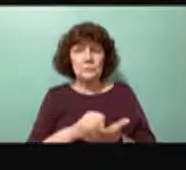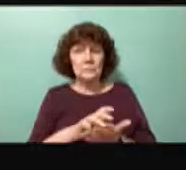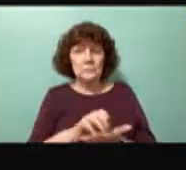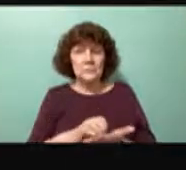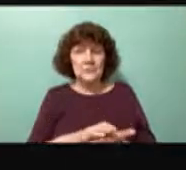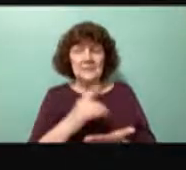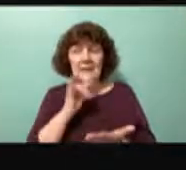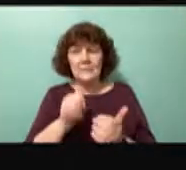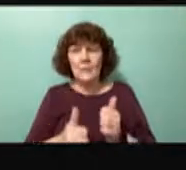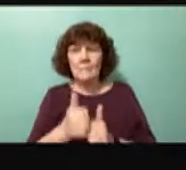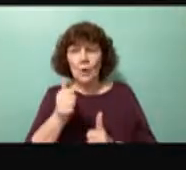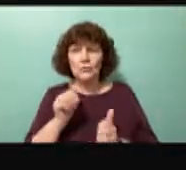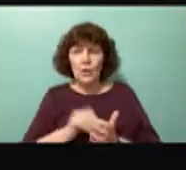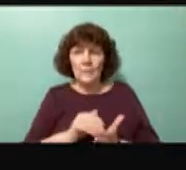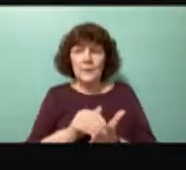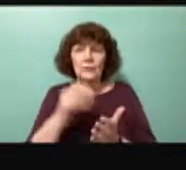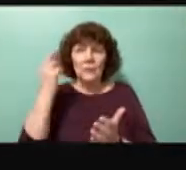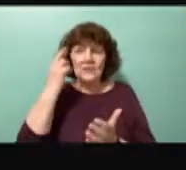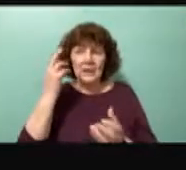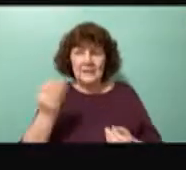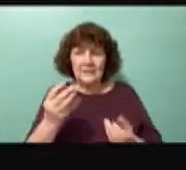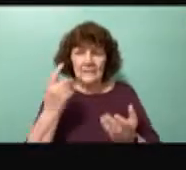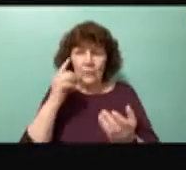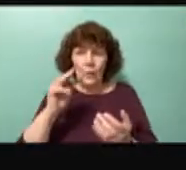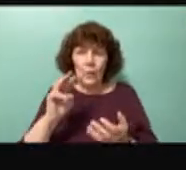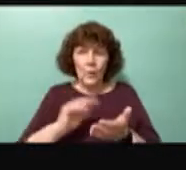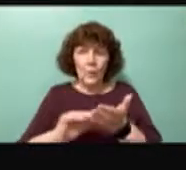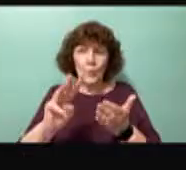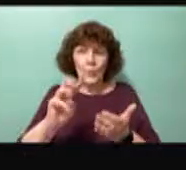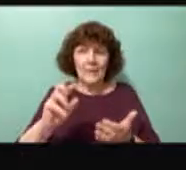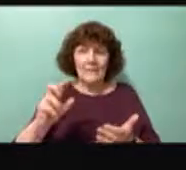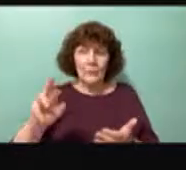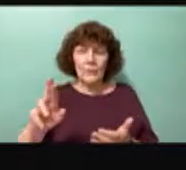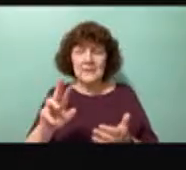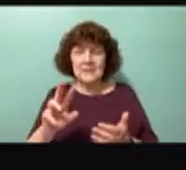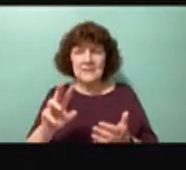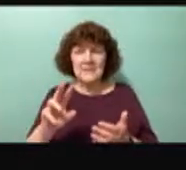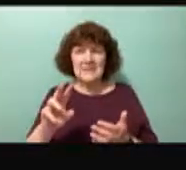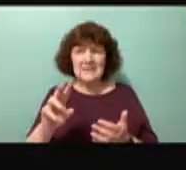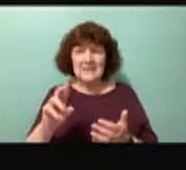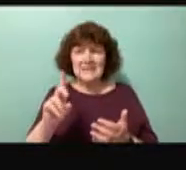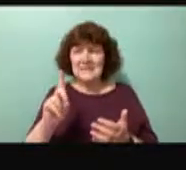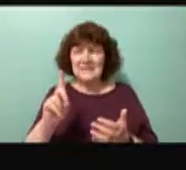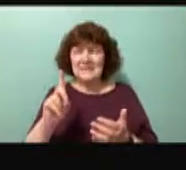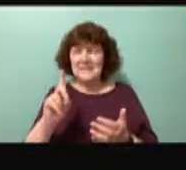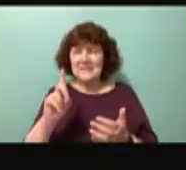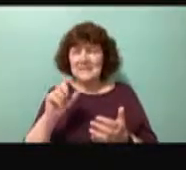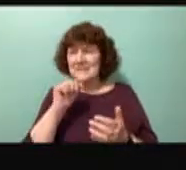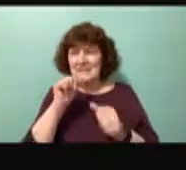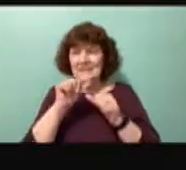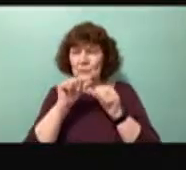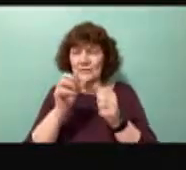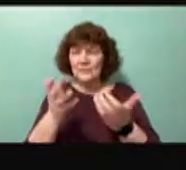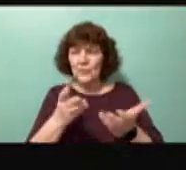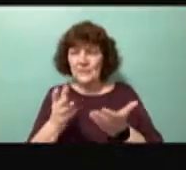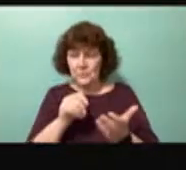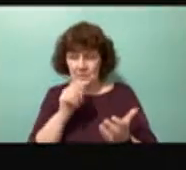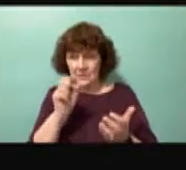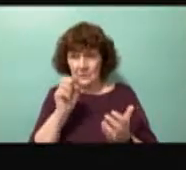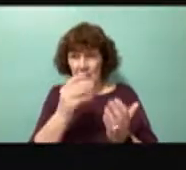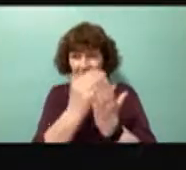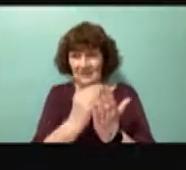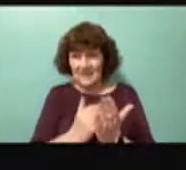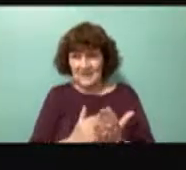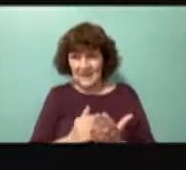rationale given in a waiver is continuation of services, which does not appear on the list here unless that's what's referenced